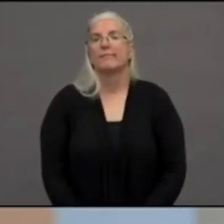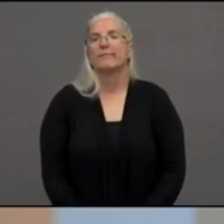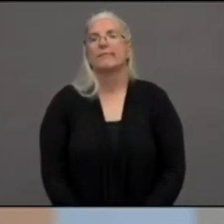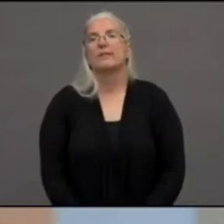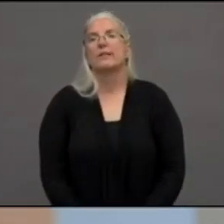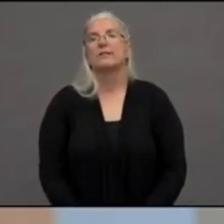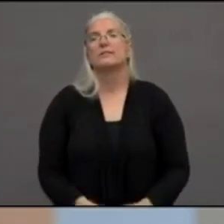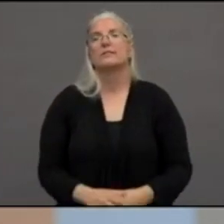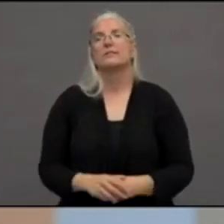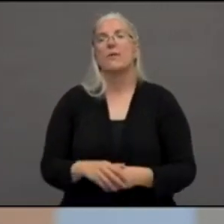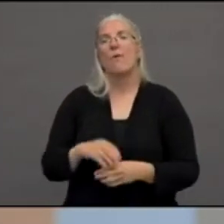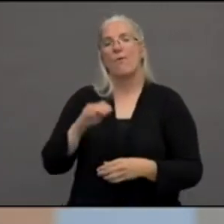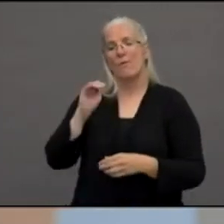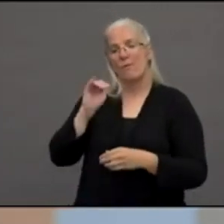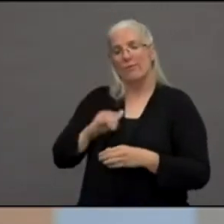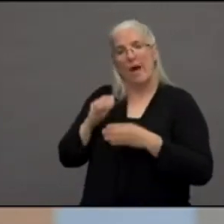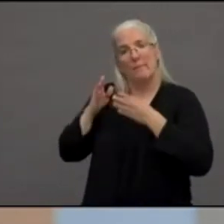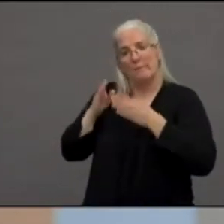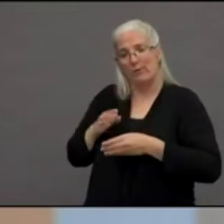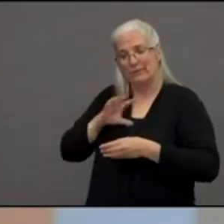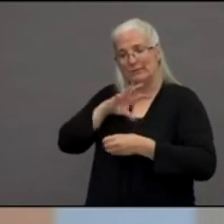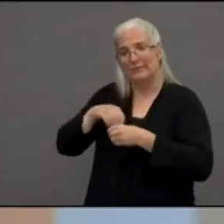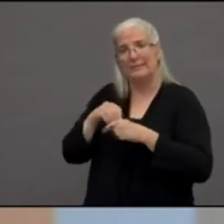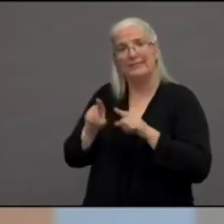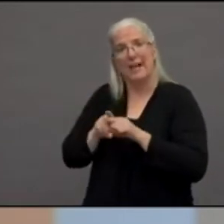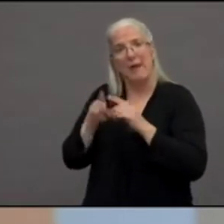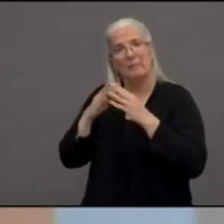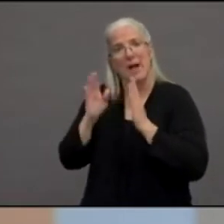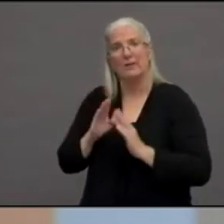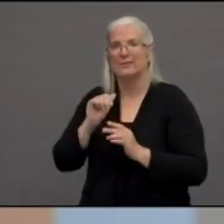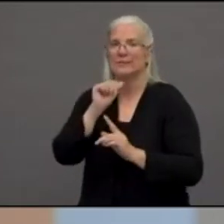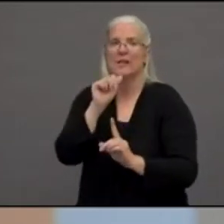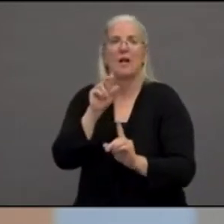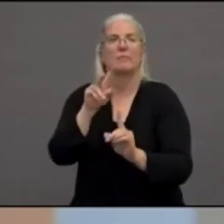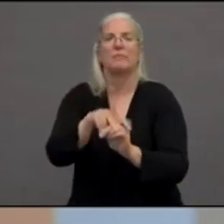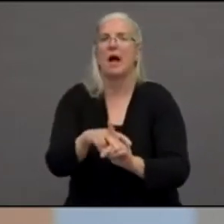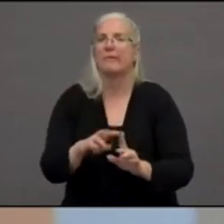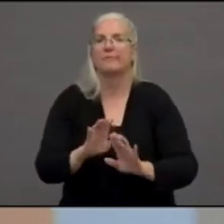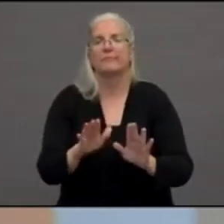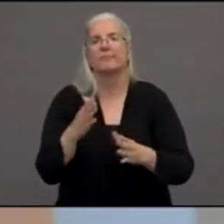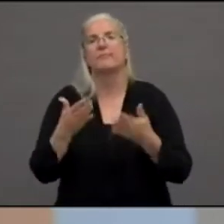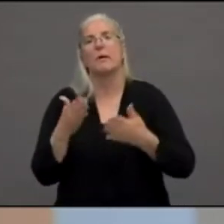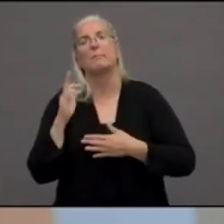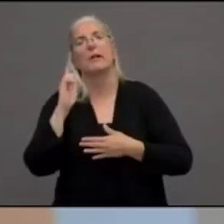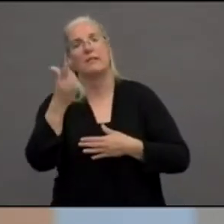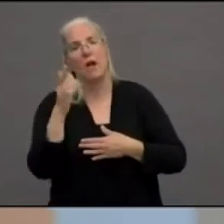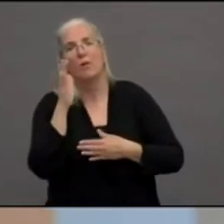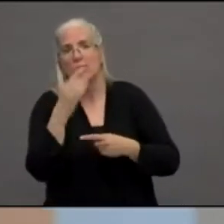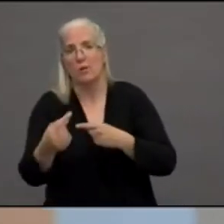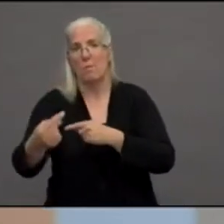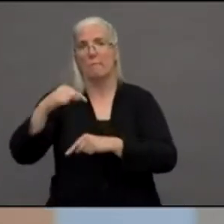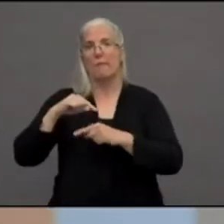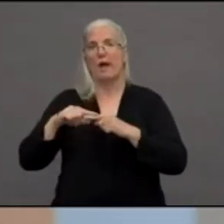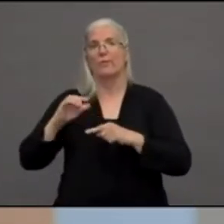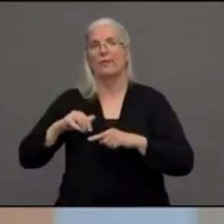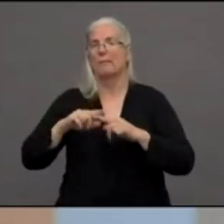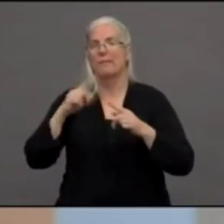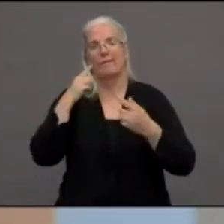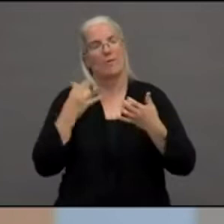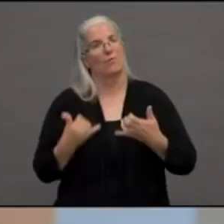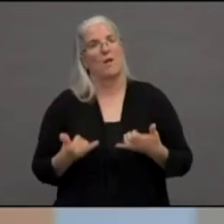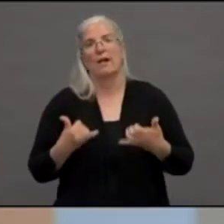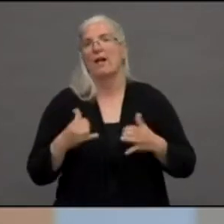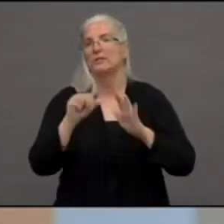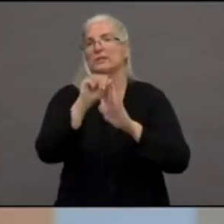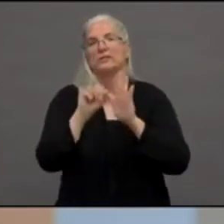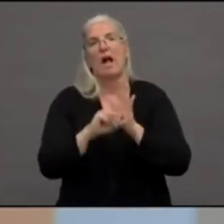Once our cases get better, we may default back to that. But as of right now, the state's announcement doesn't